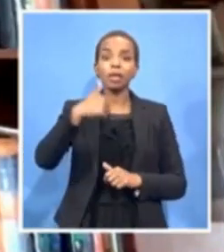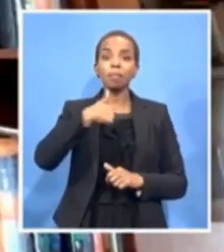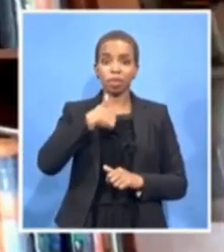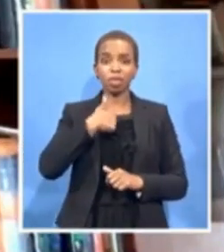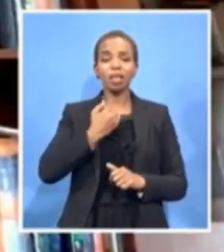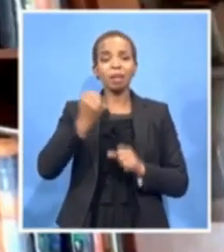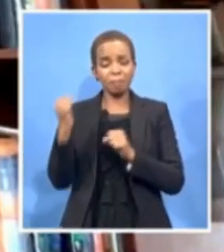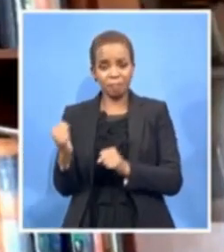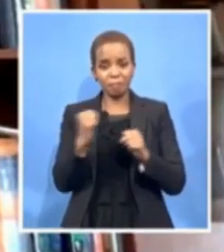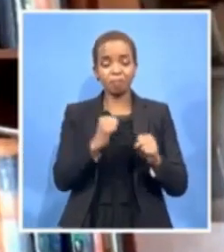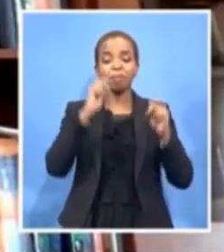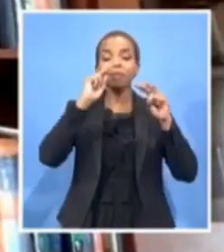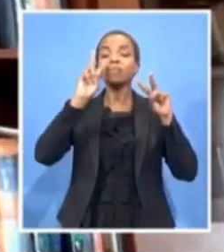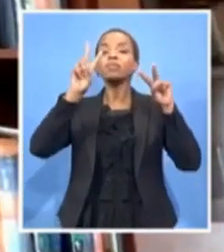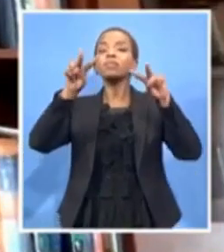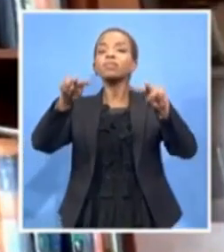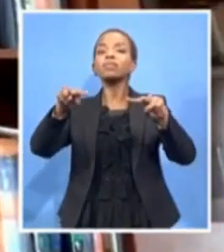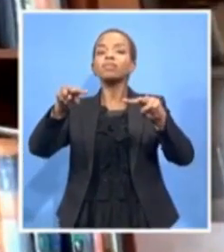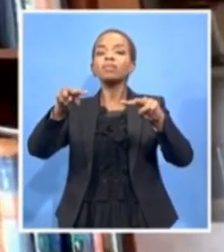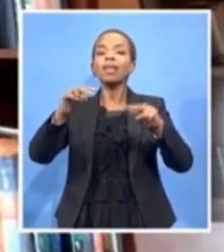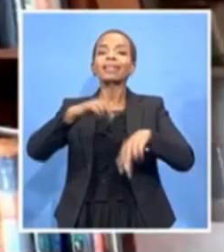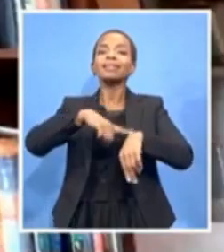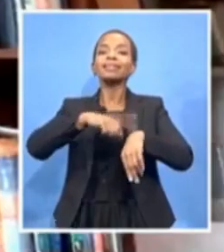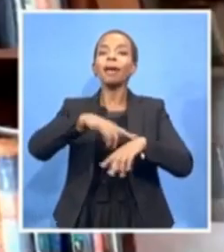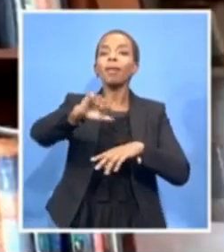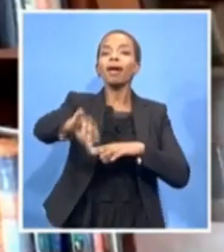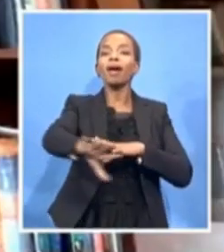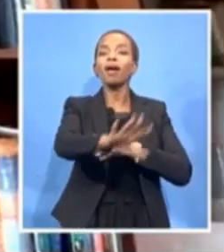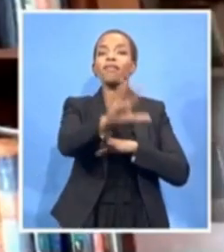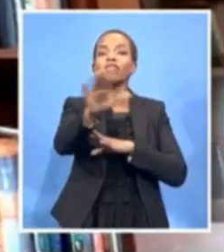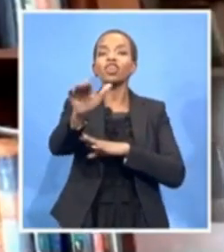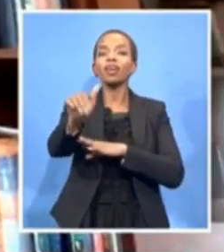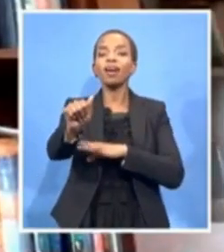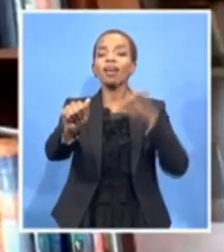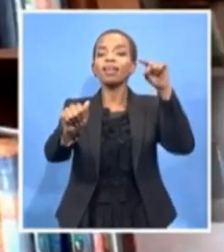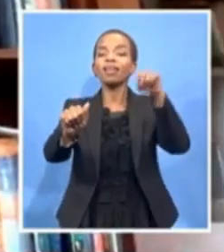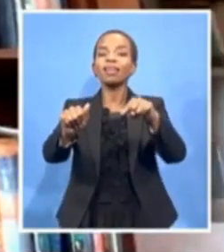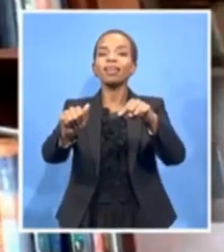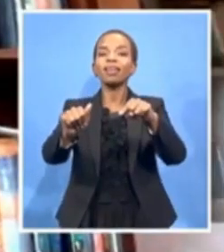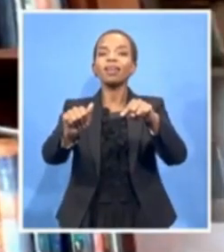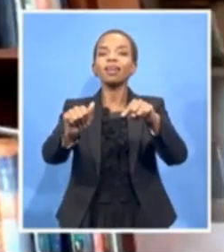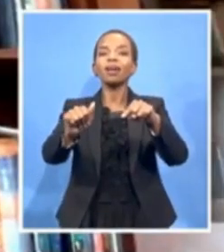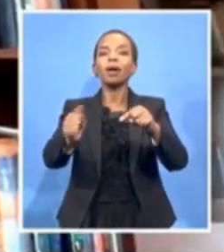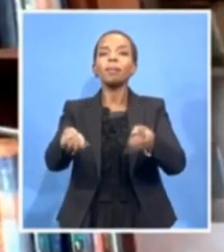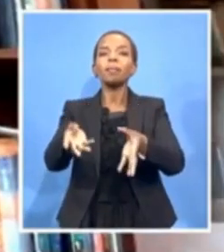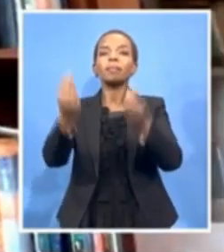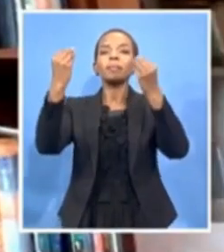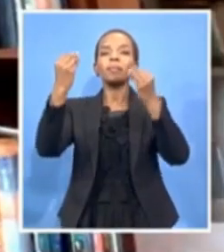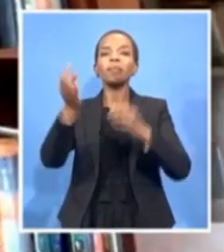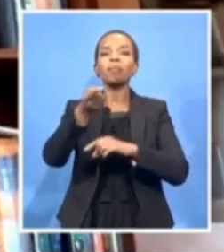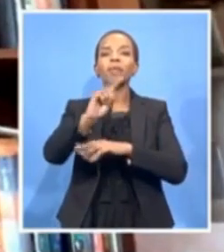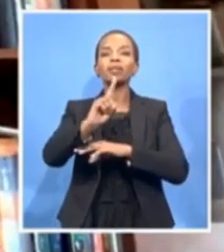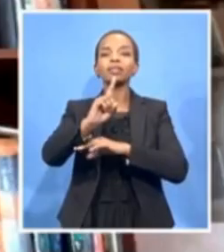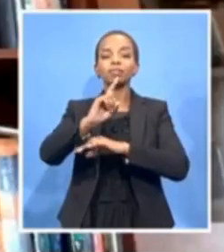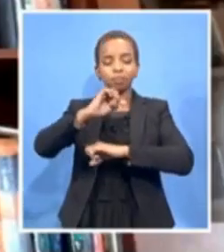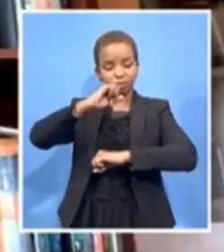regained our luster, when the Democratic Republic of Congo will be the engine of Africa, when there'll